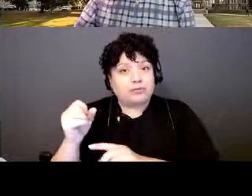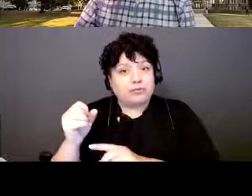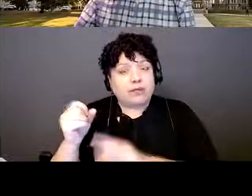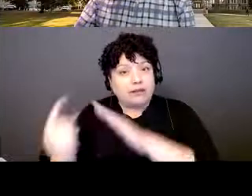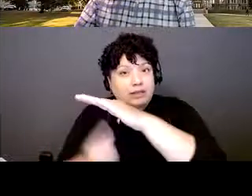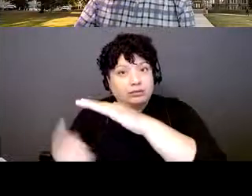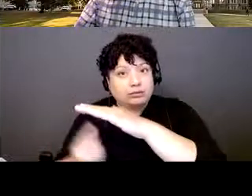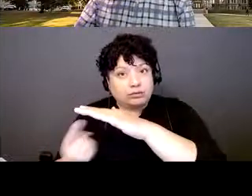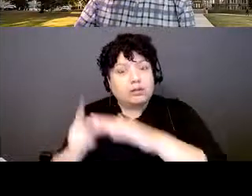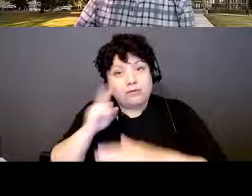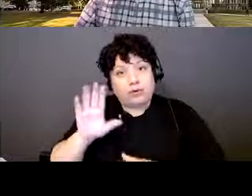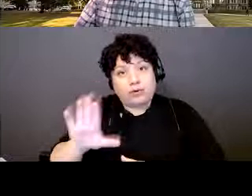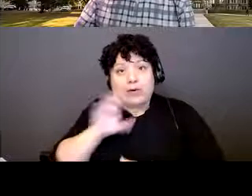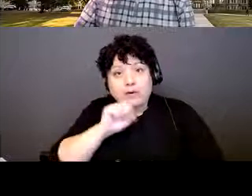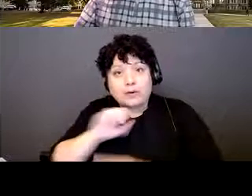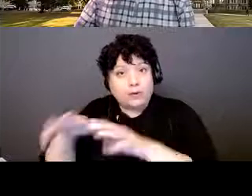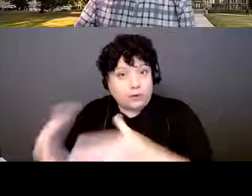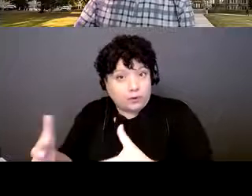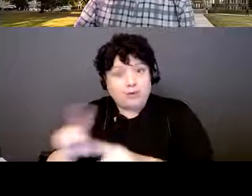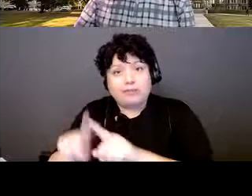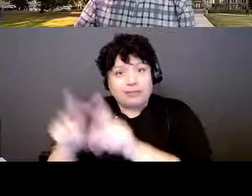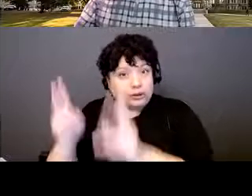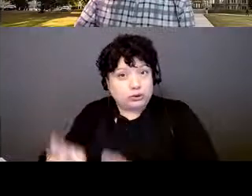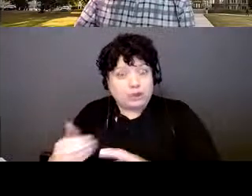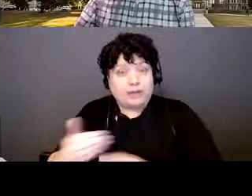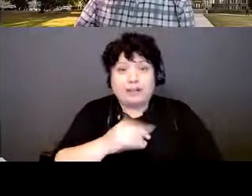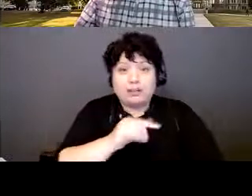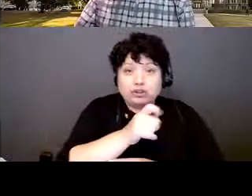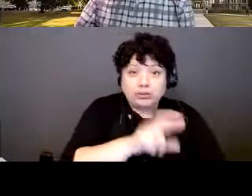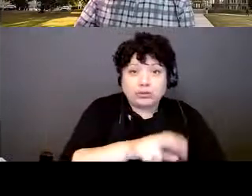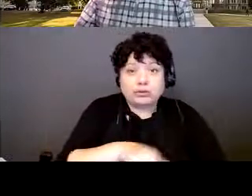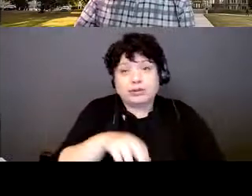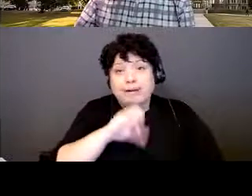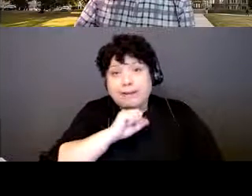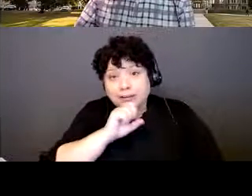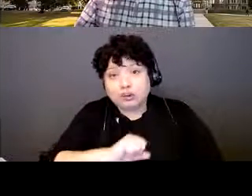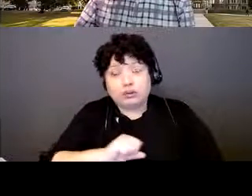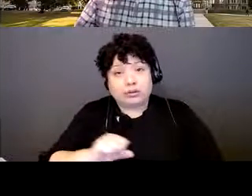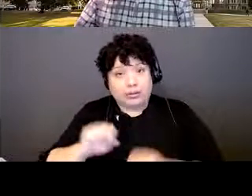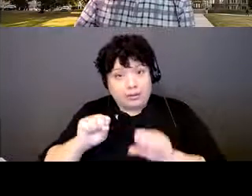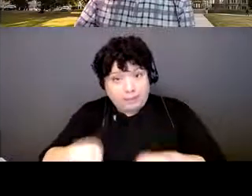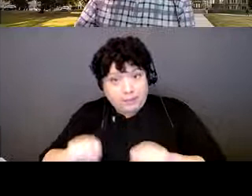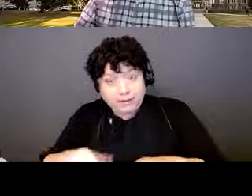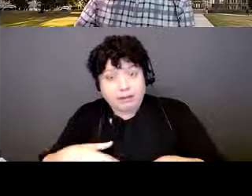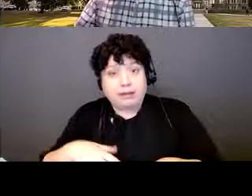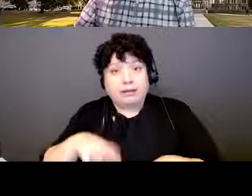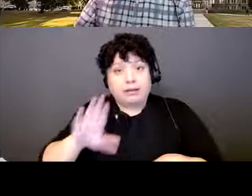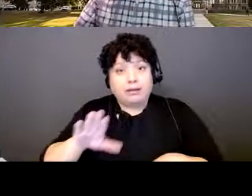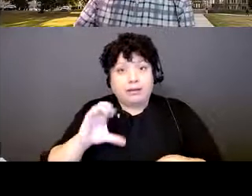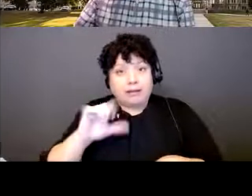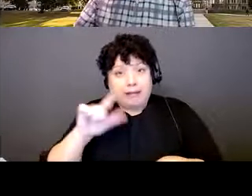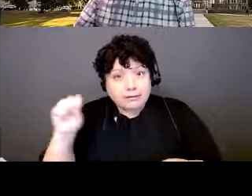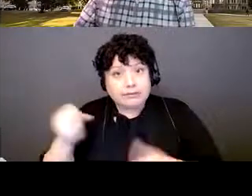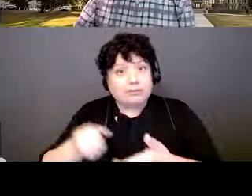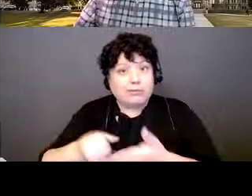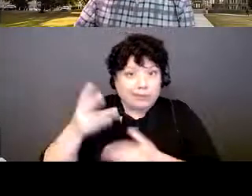cohort-specific issues. And then, of course, the intersections of gender, age, ability, race, class, sexual orientation, and health